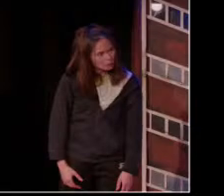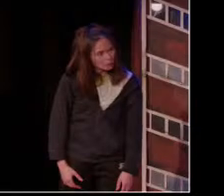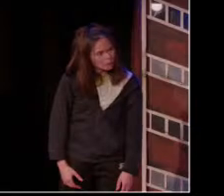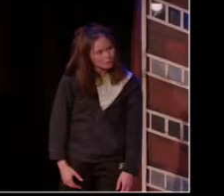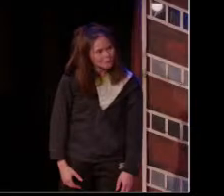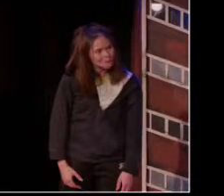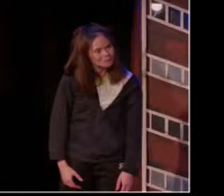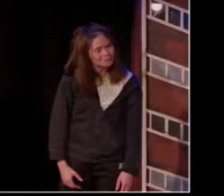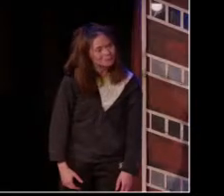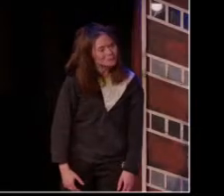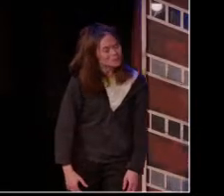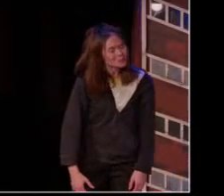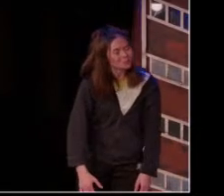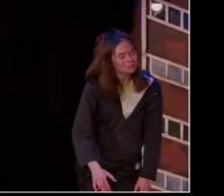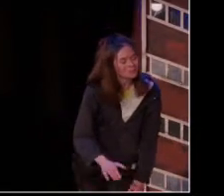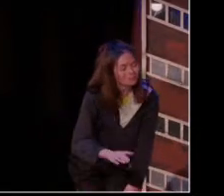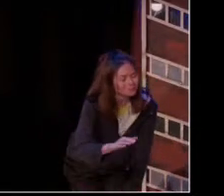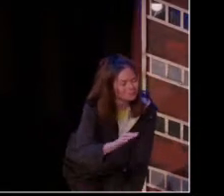Behold,